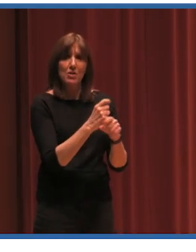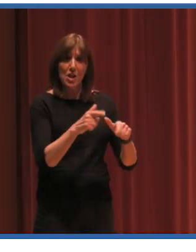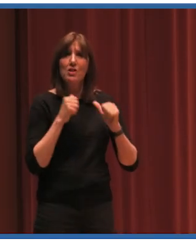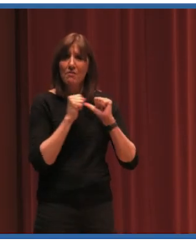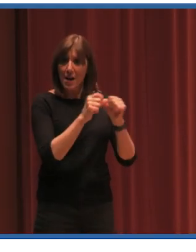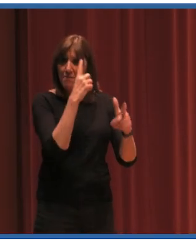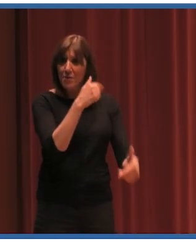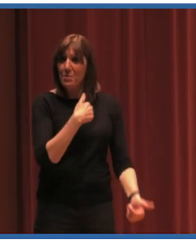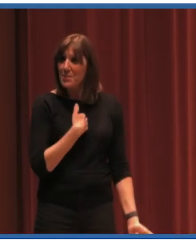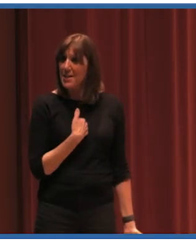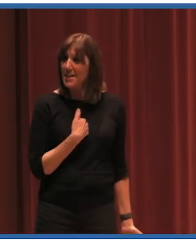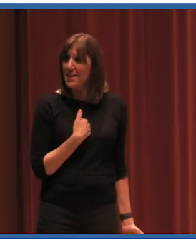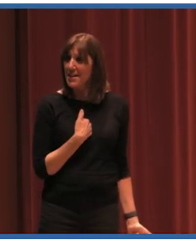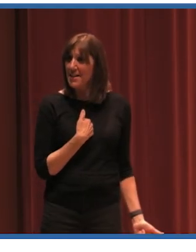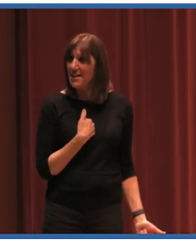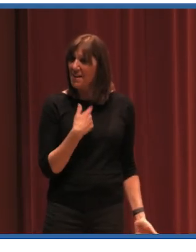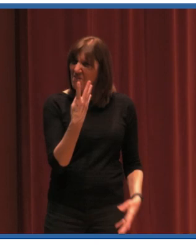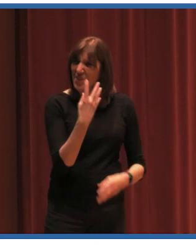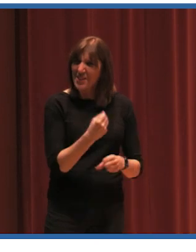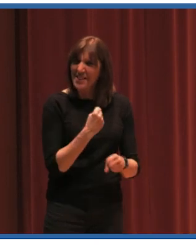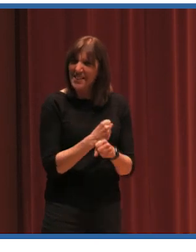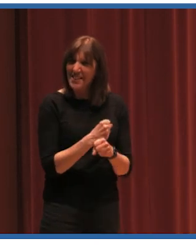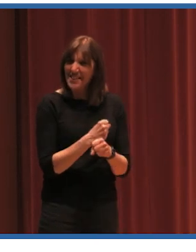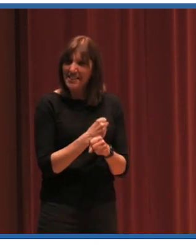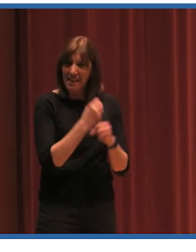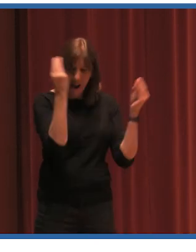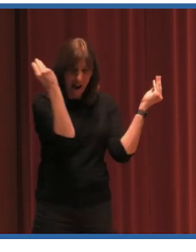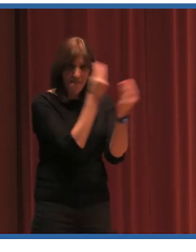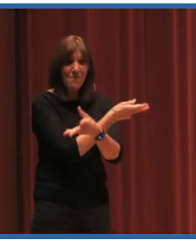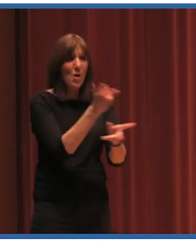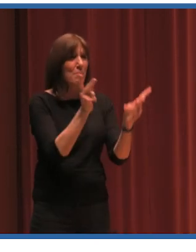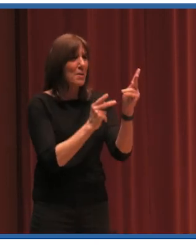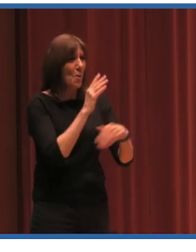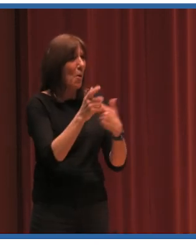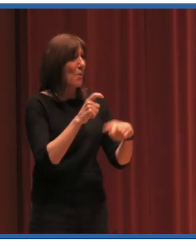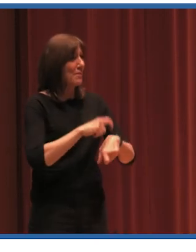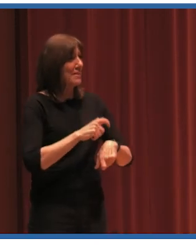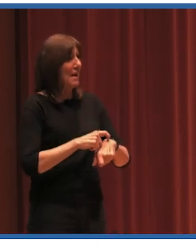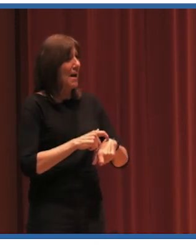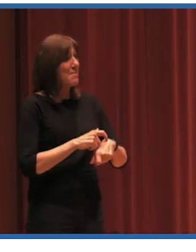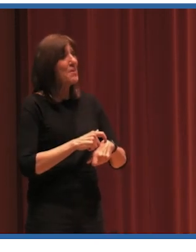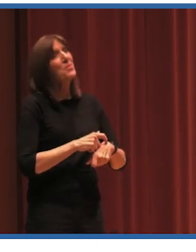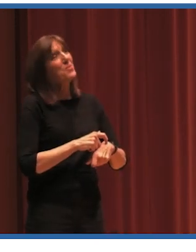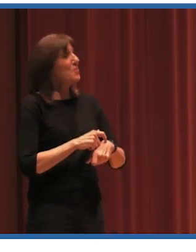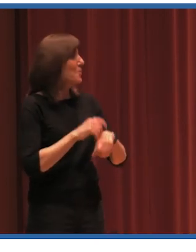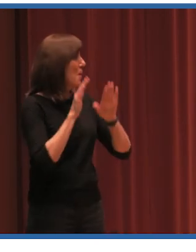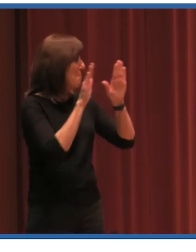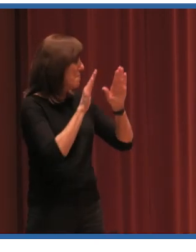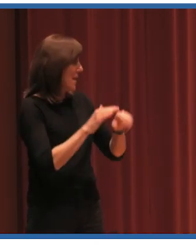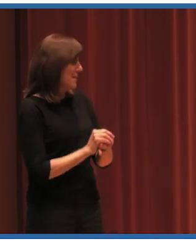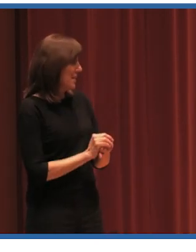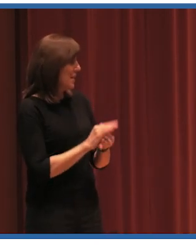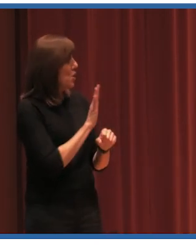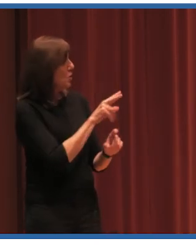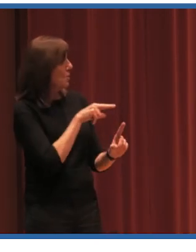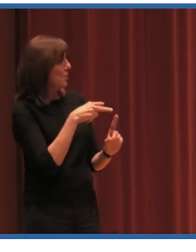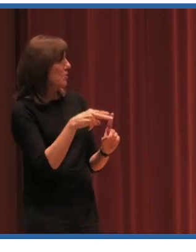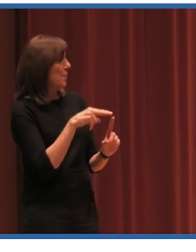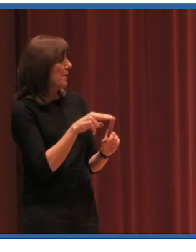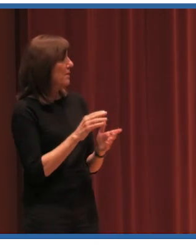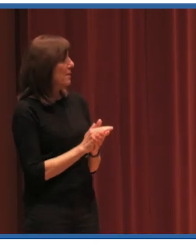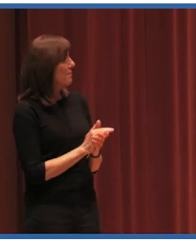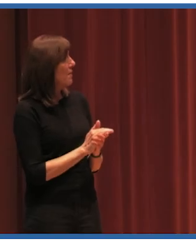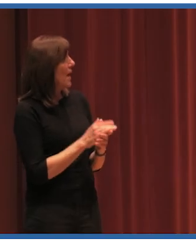talk about it, to let people know. That's amazing. Thank you. I think your insights remind us that as